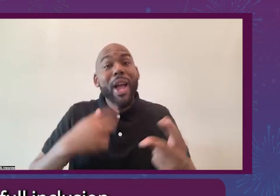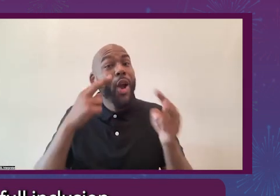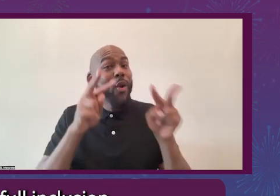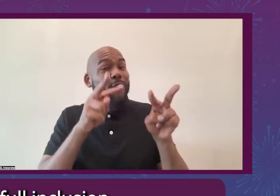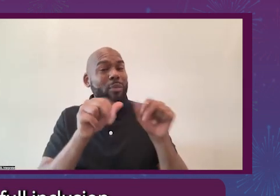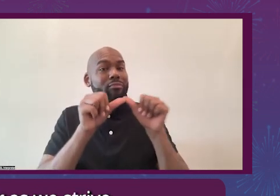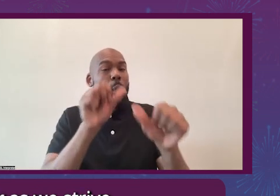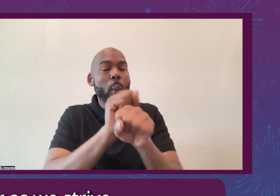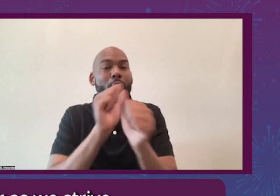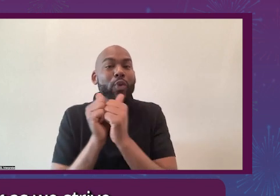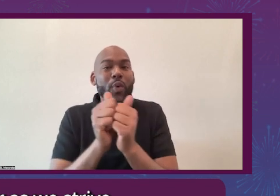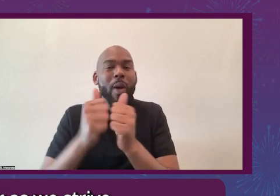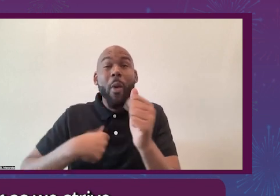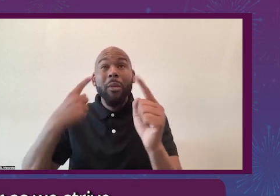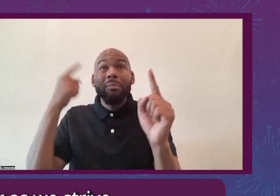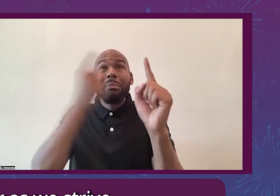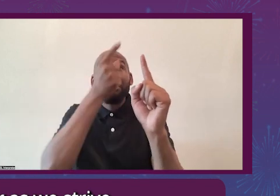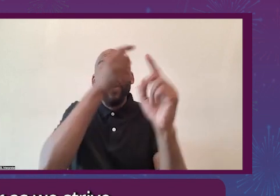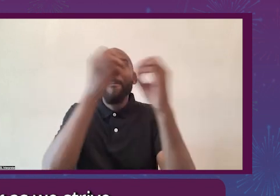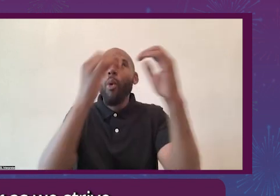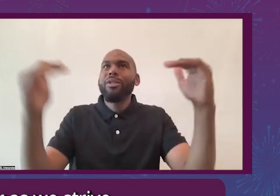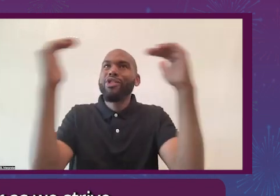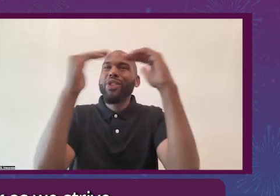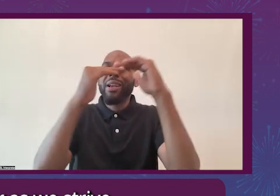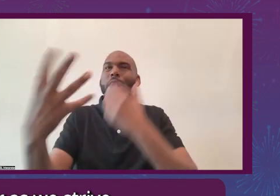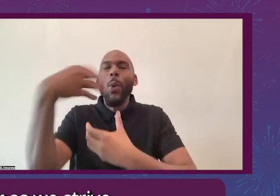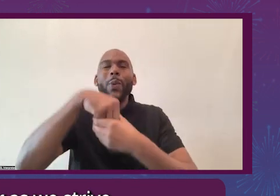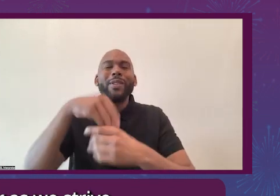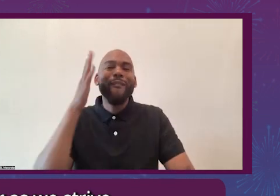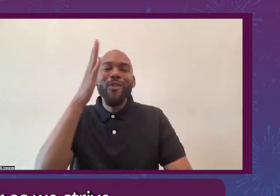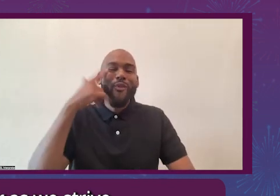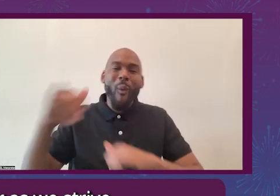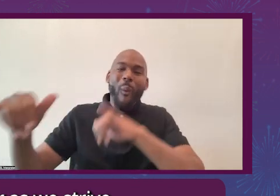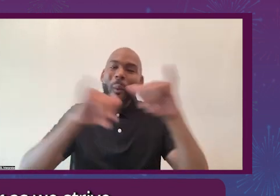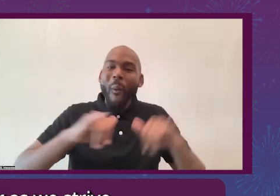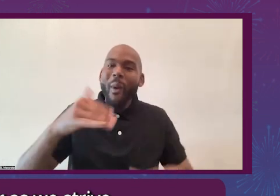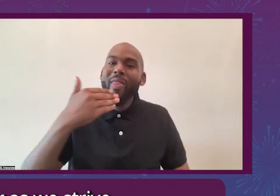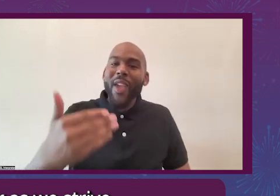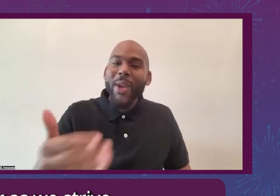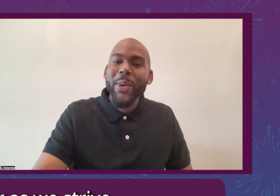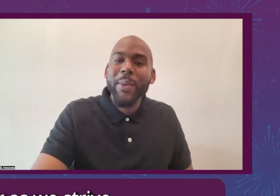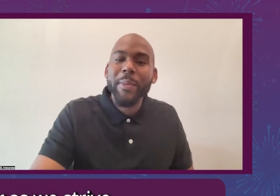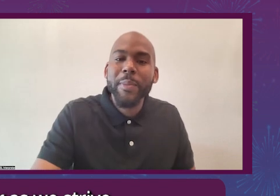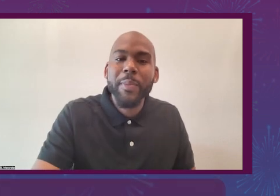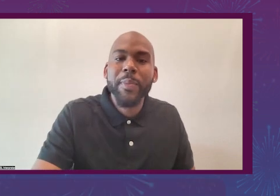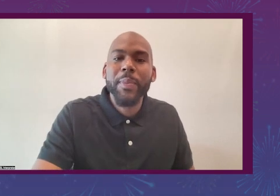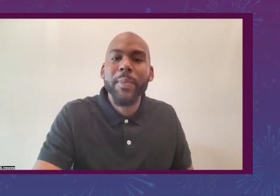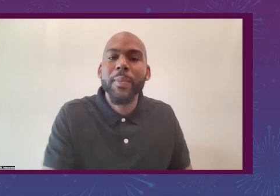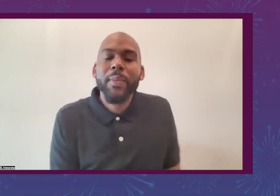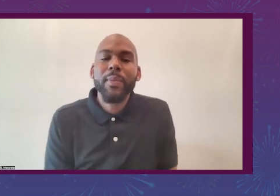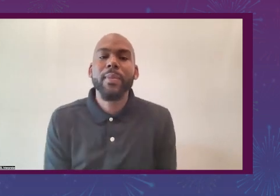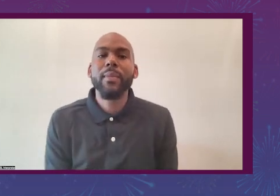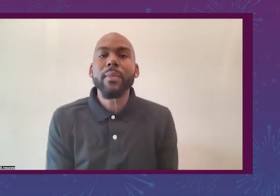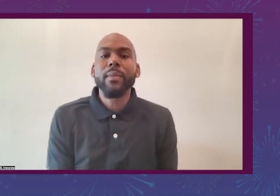processes. I look forward to continuing to work together as we strive towards a more just and inclusive future for all. Thank you.